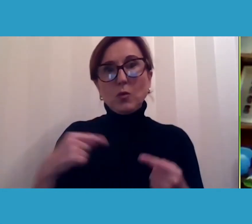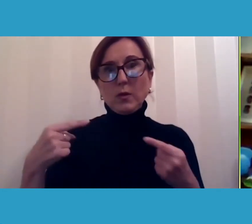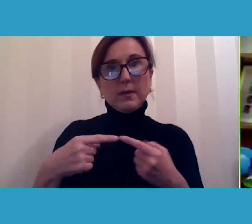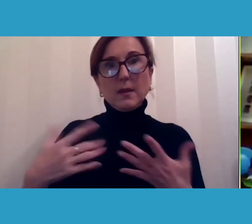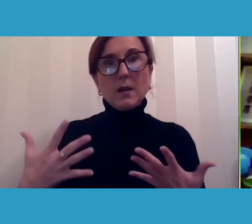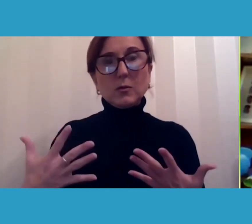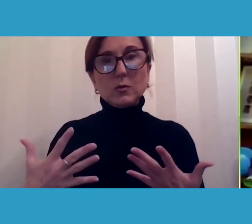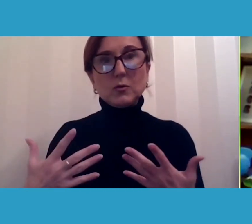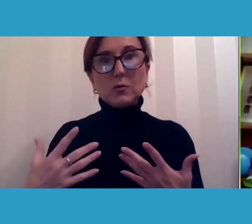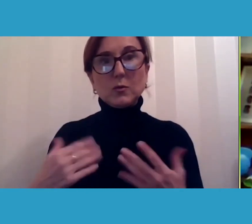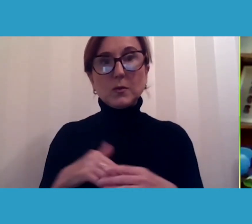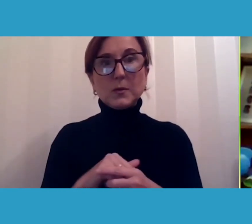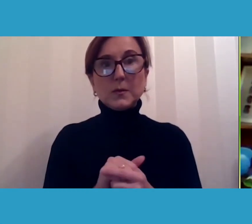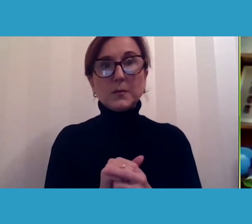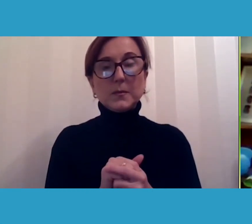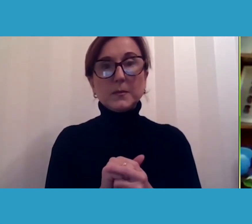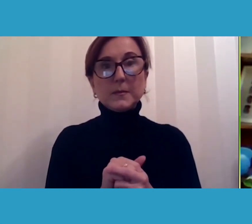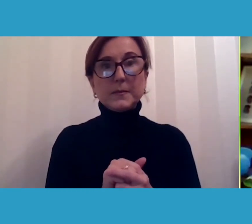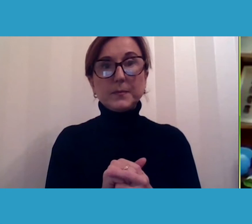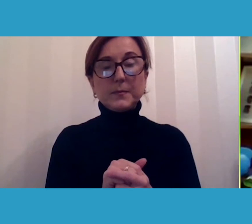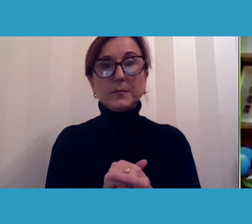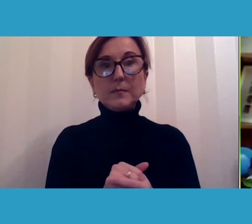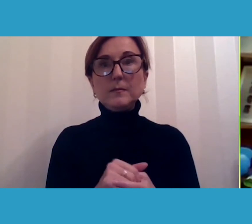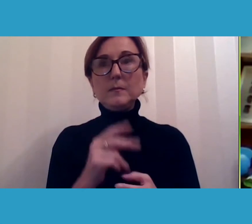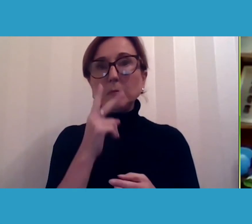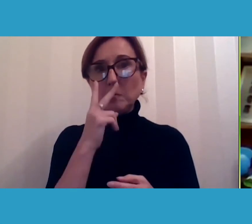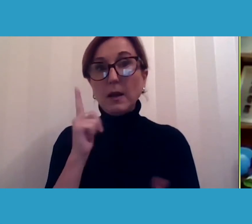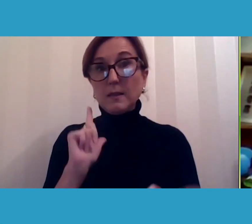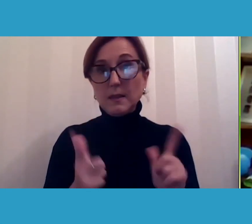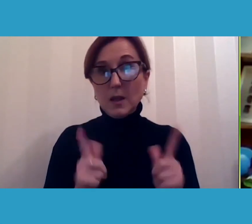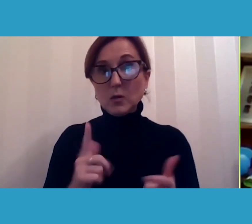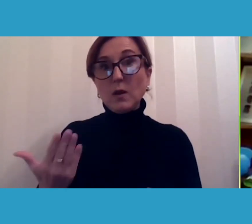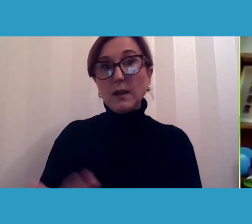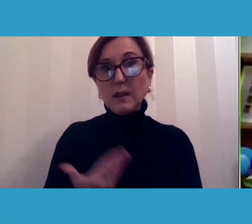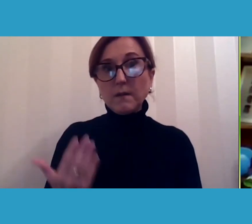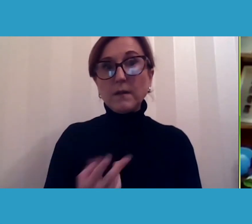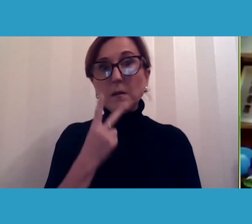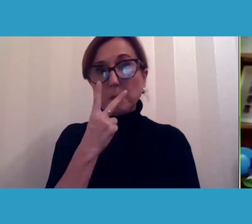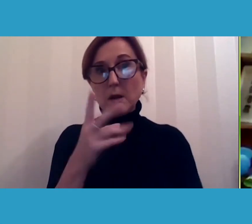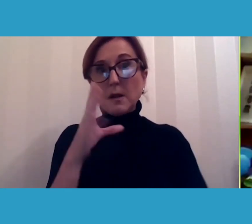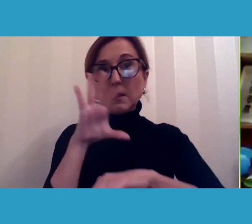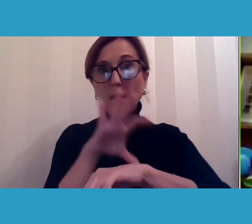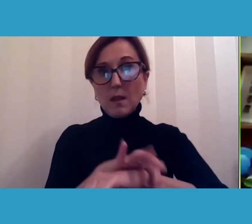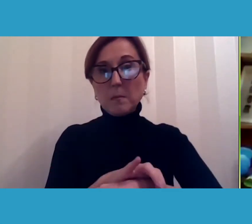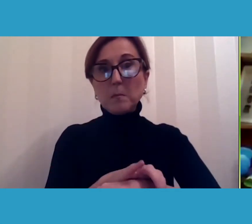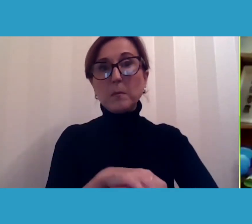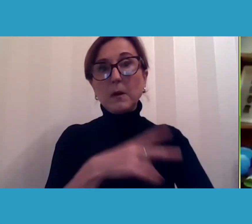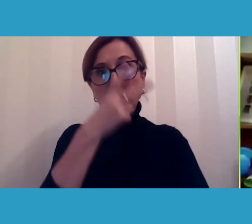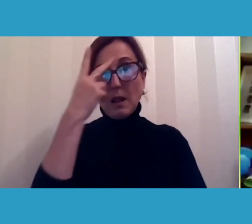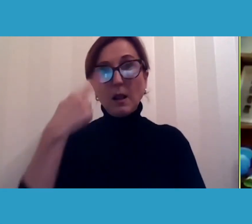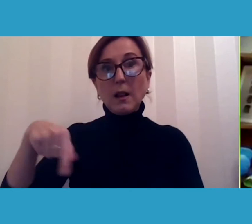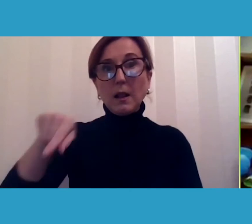seems that this intolerance of people is related to different sexual orientation. Even in